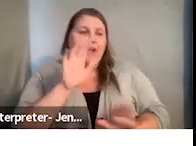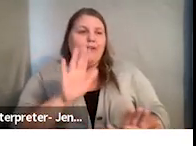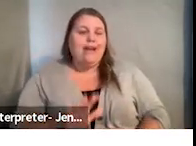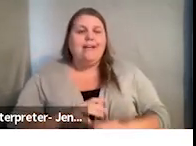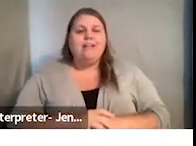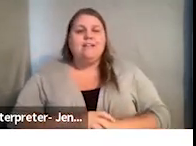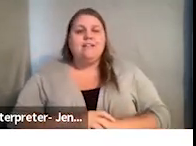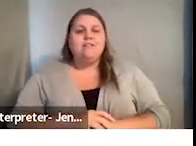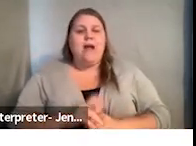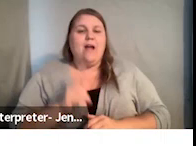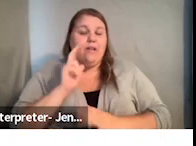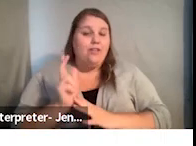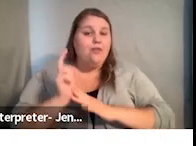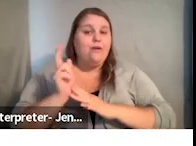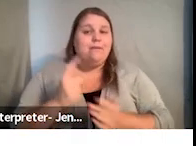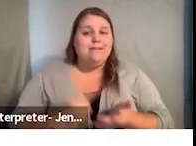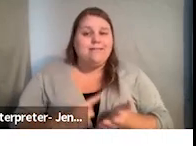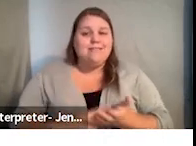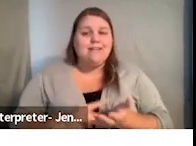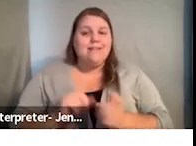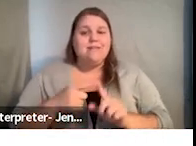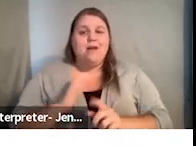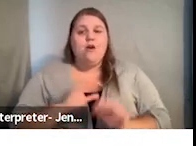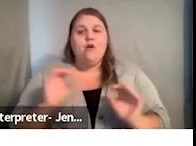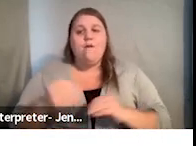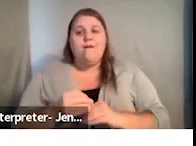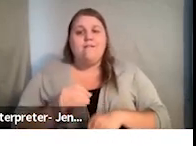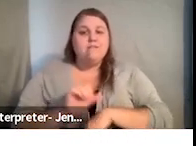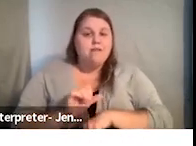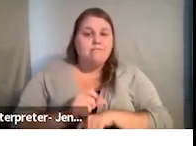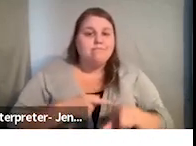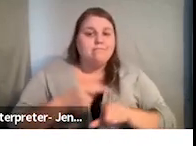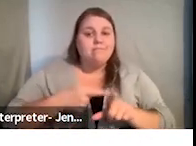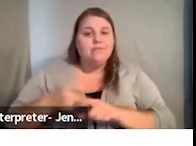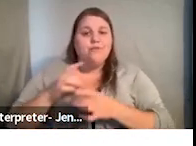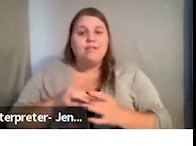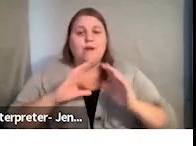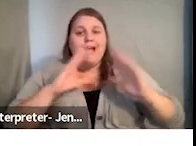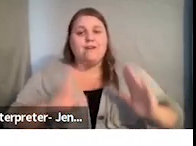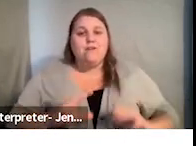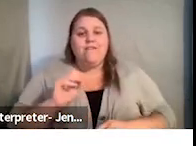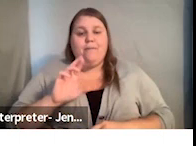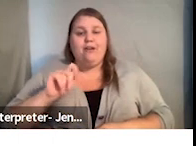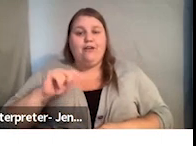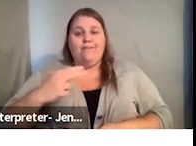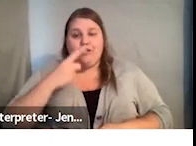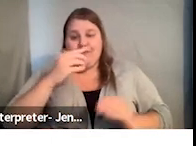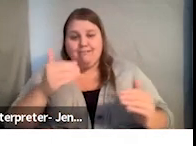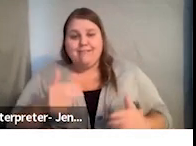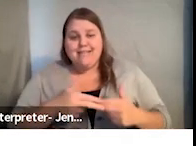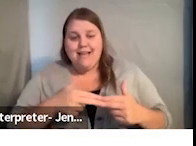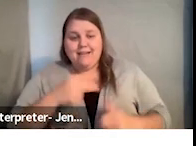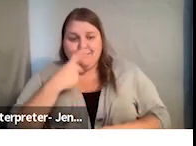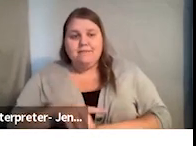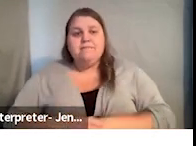just spend about 3 minutes talking about what our office does around housing. So Meredith, if you want to just flip to the next slide, that'd be great.